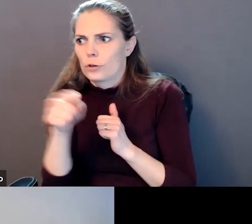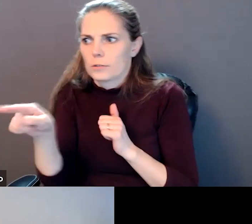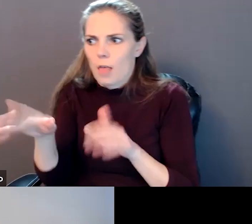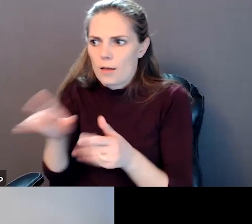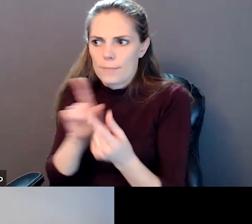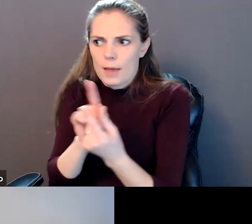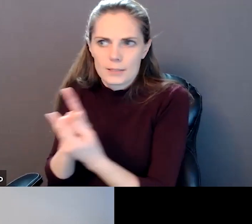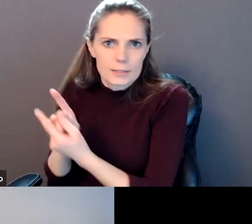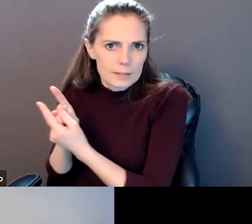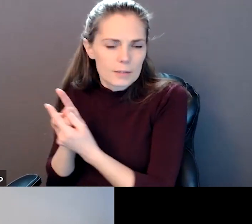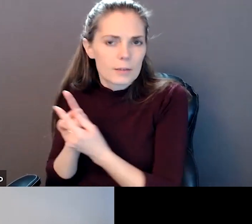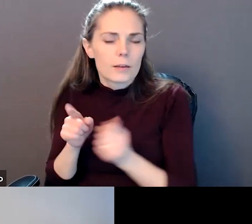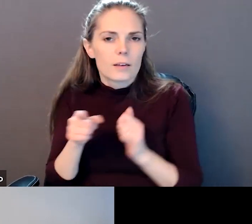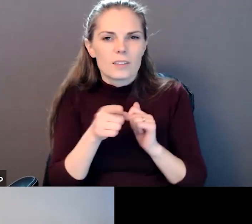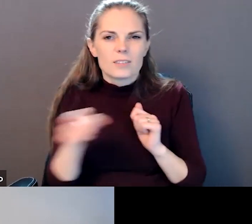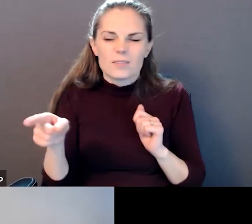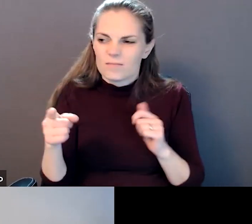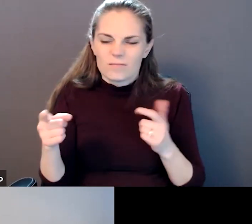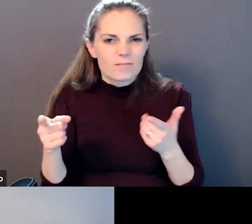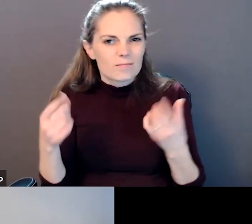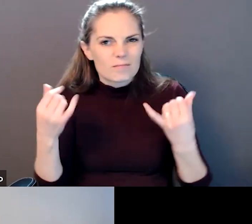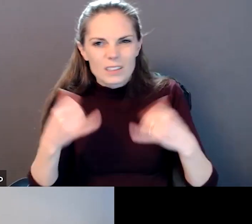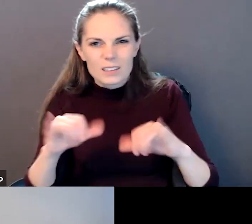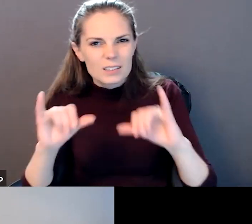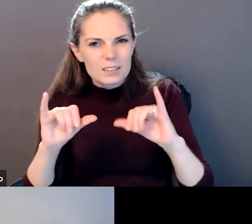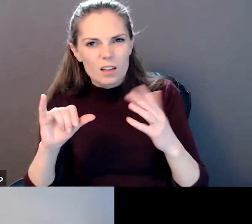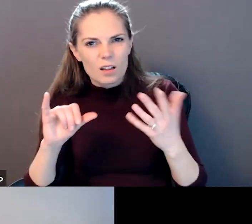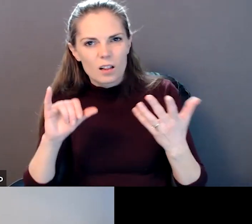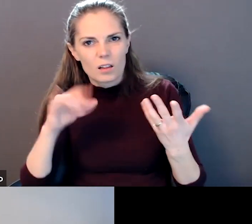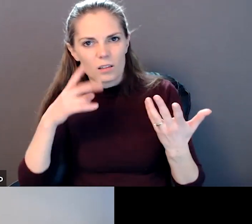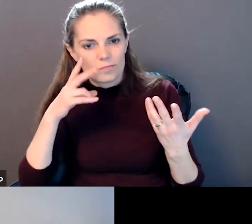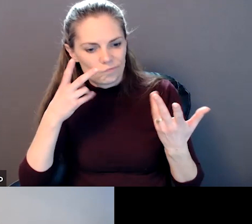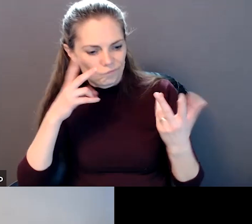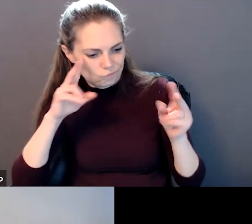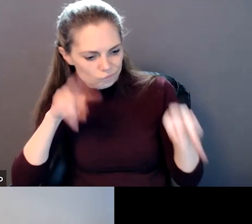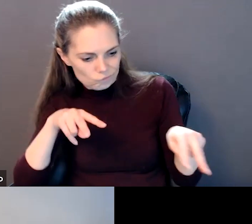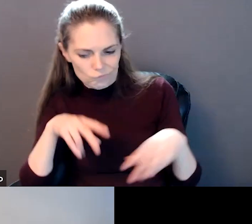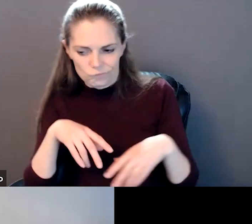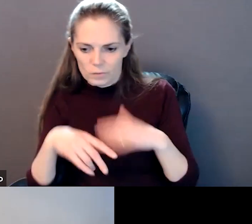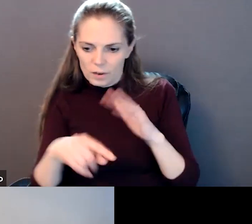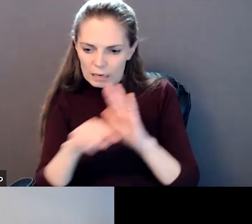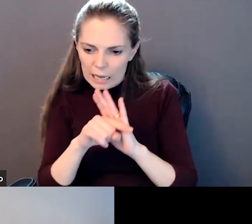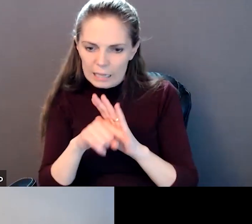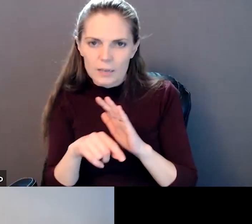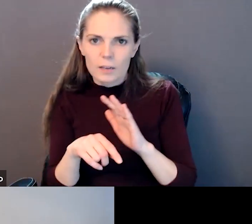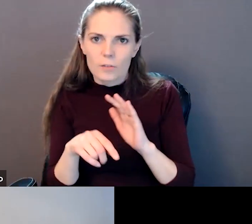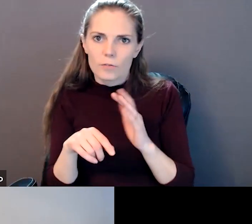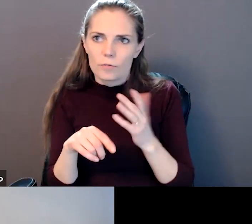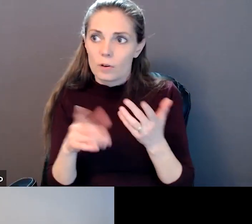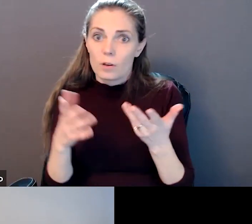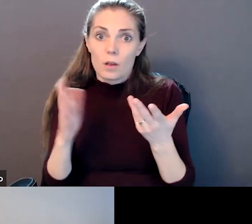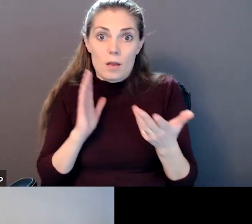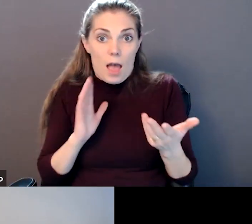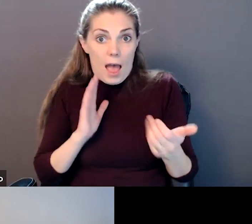be disproportionately negatively impacted even within our